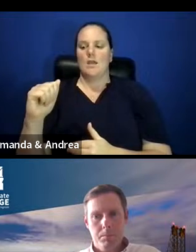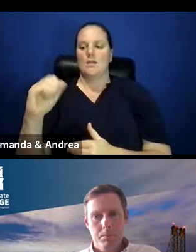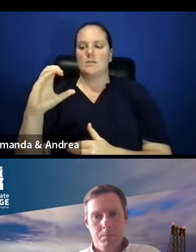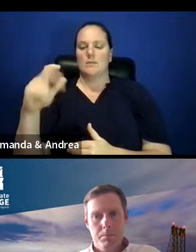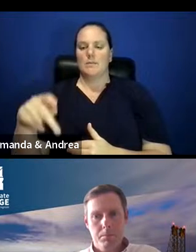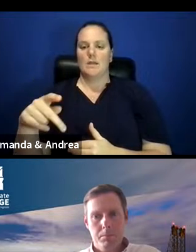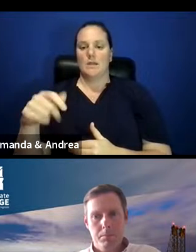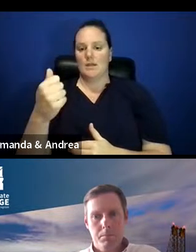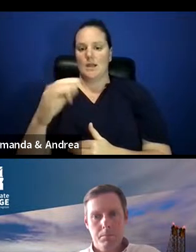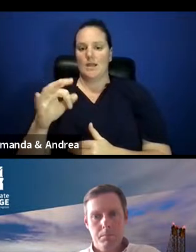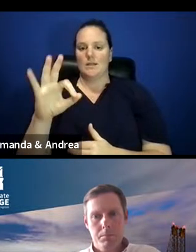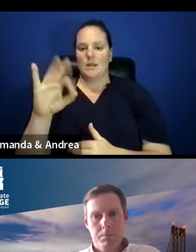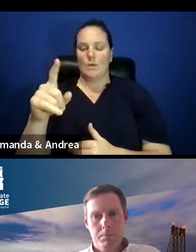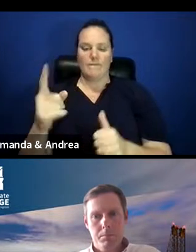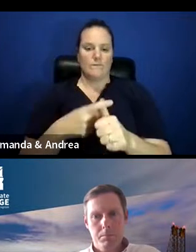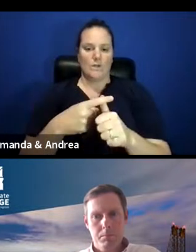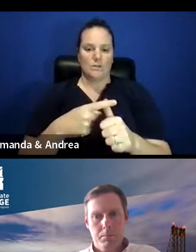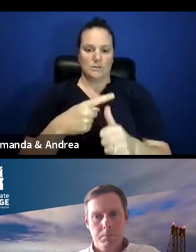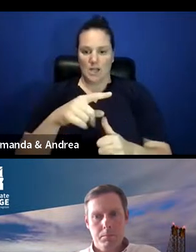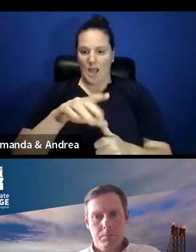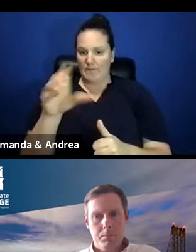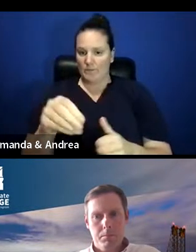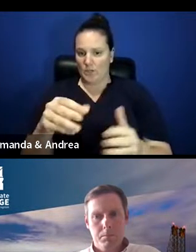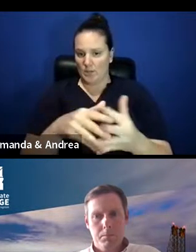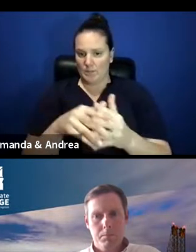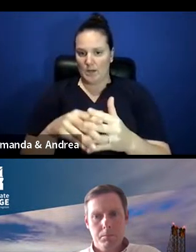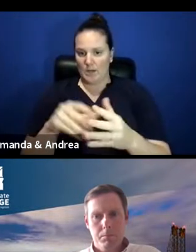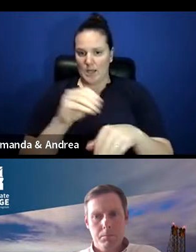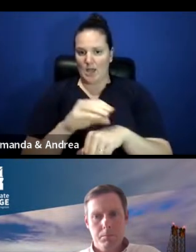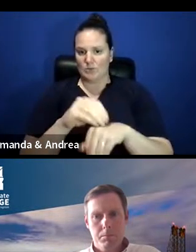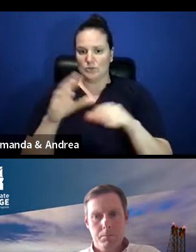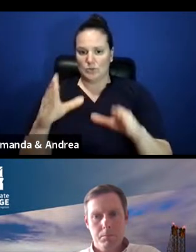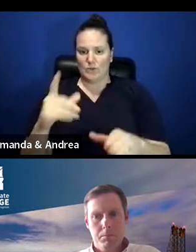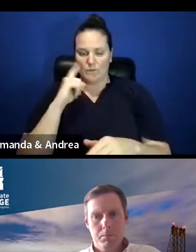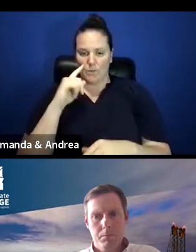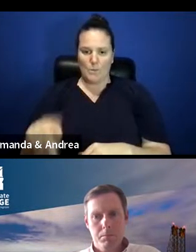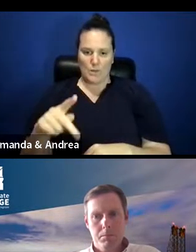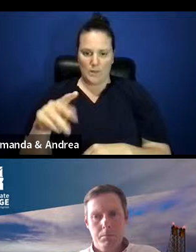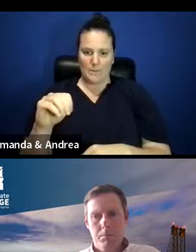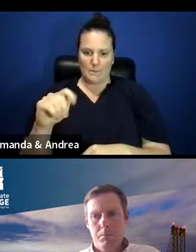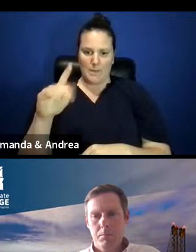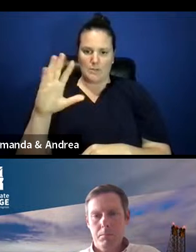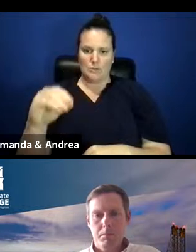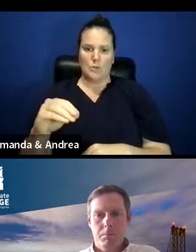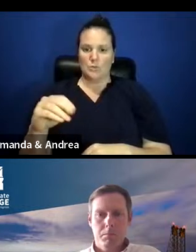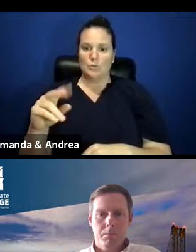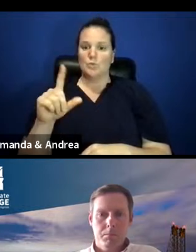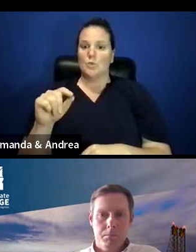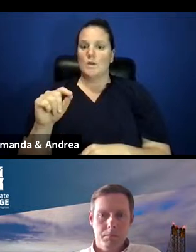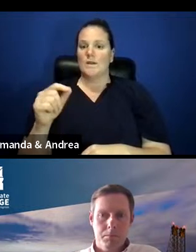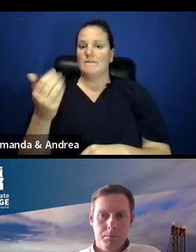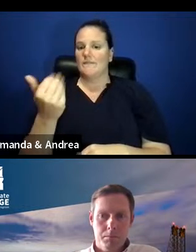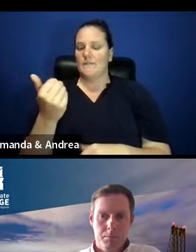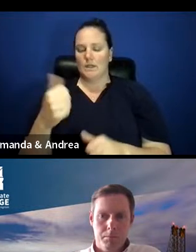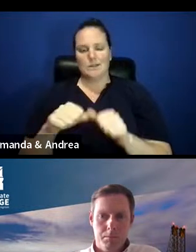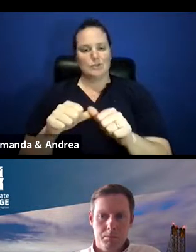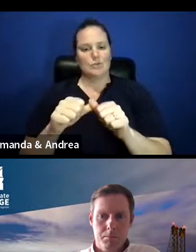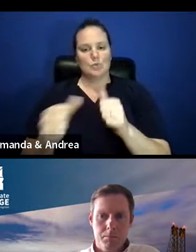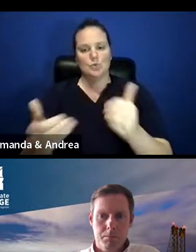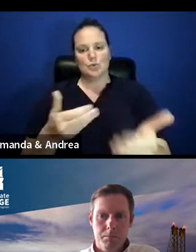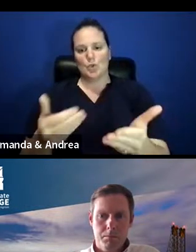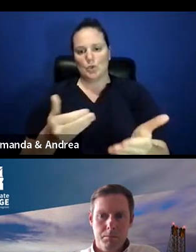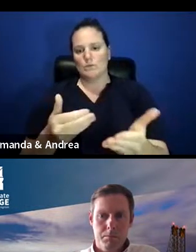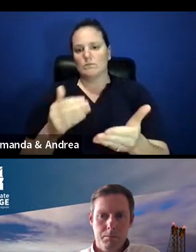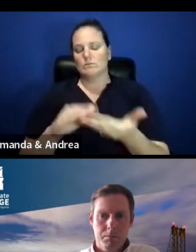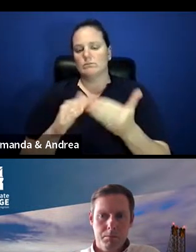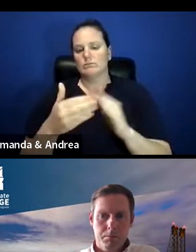the first African-American counselor for the Portland Metro Council. As of 2015, he continues to serve as the community